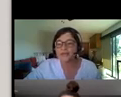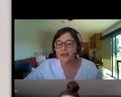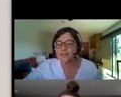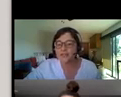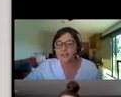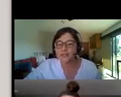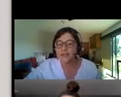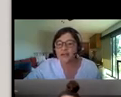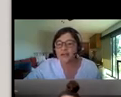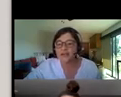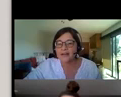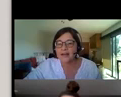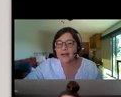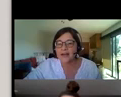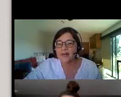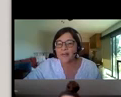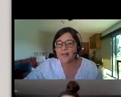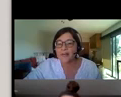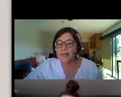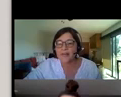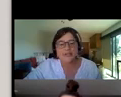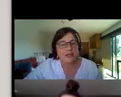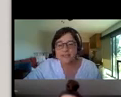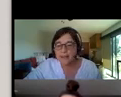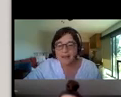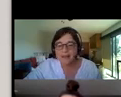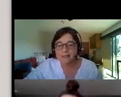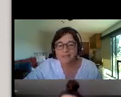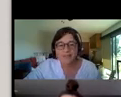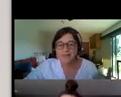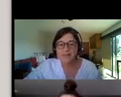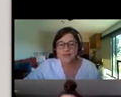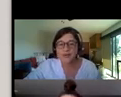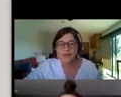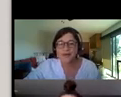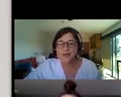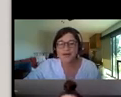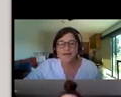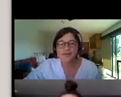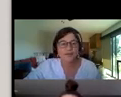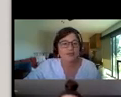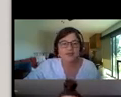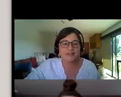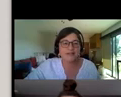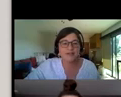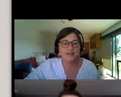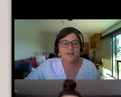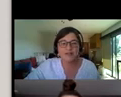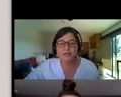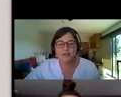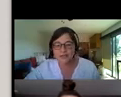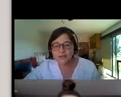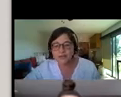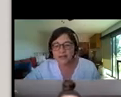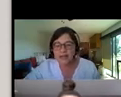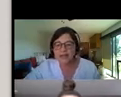inclusive of all genders. And there's a lot of debate as to should we just leave it Latino,